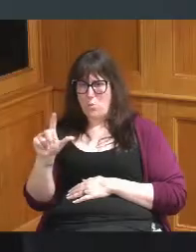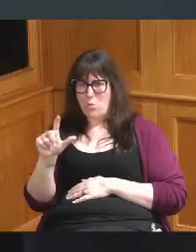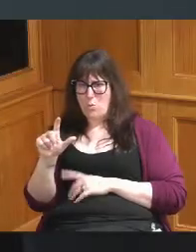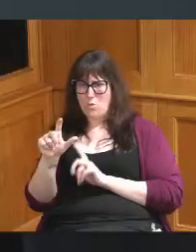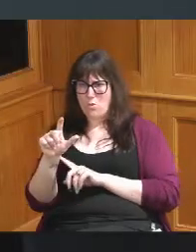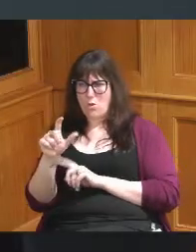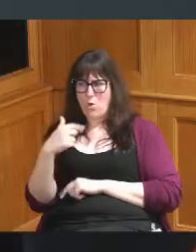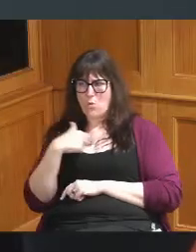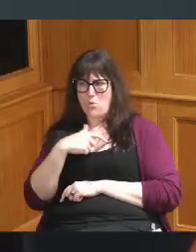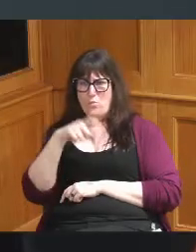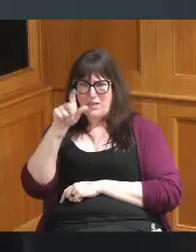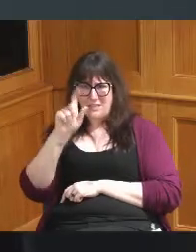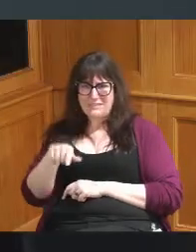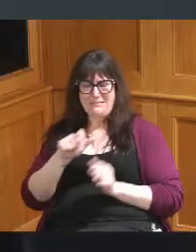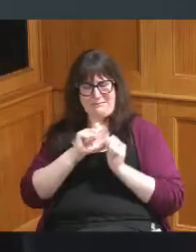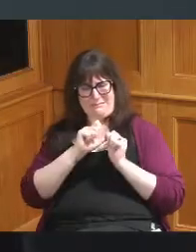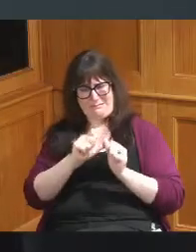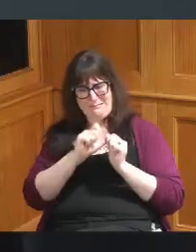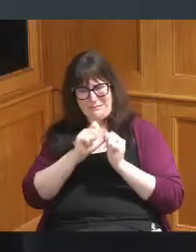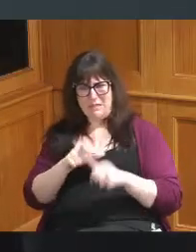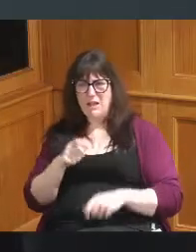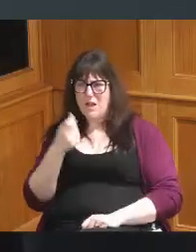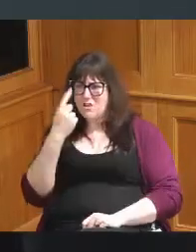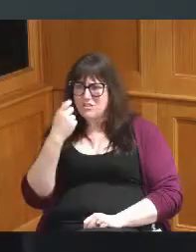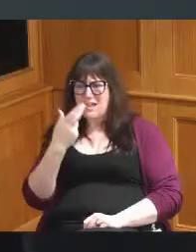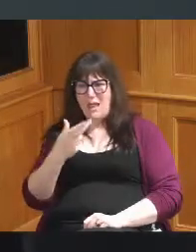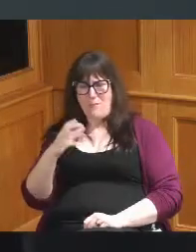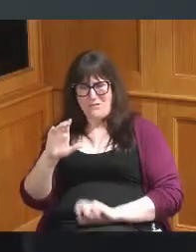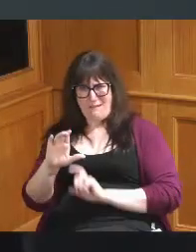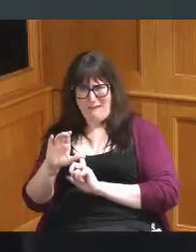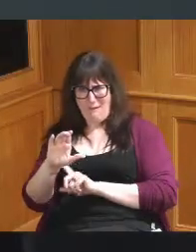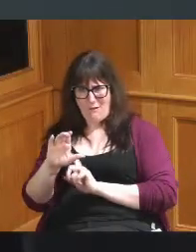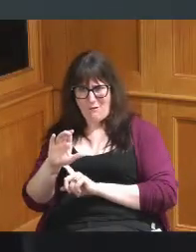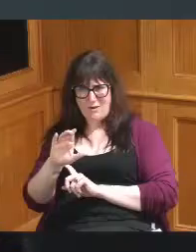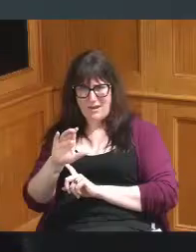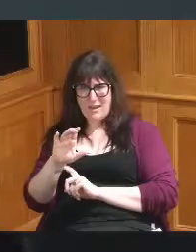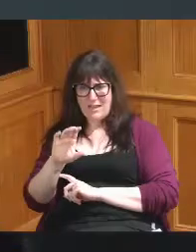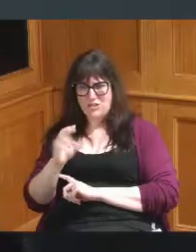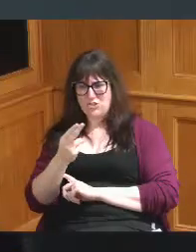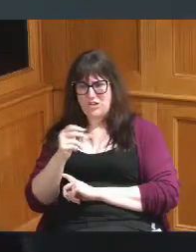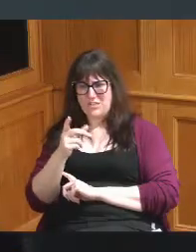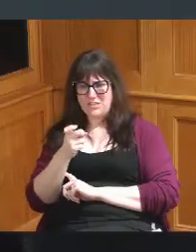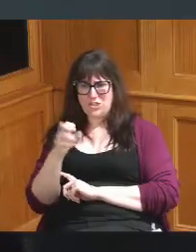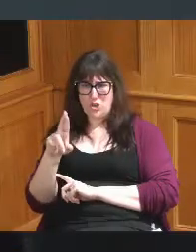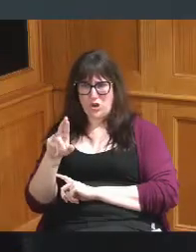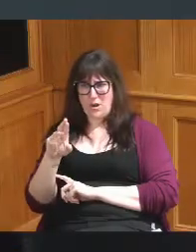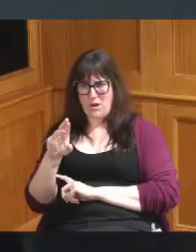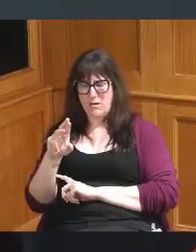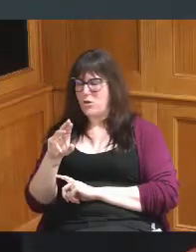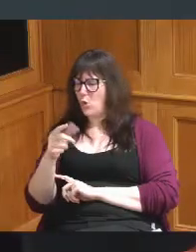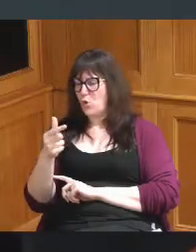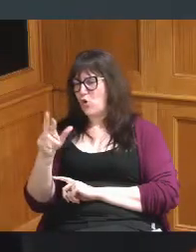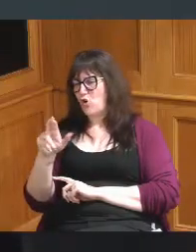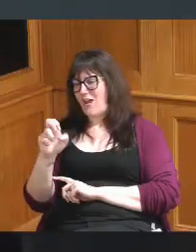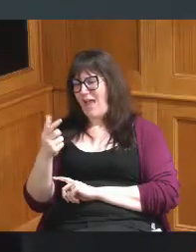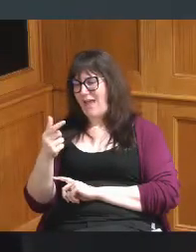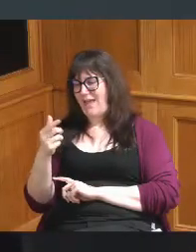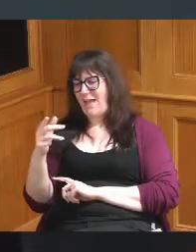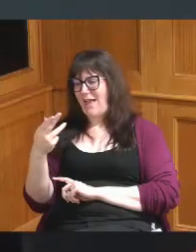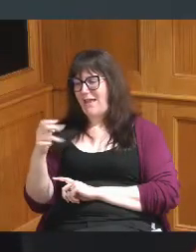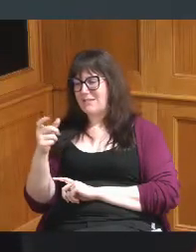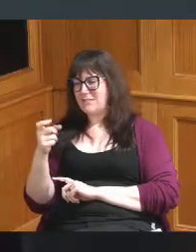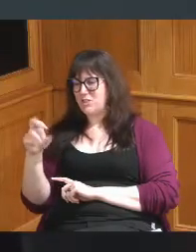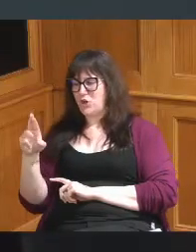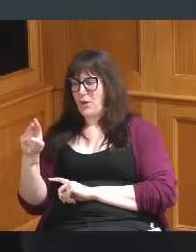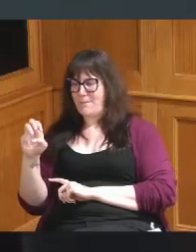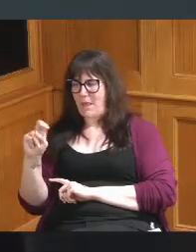we need to continue to use. We were in Hamilton County. I'm looking at Kesterman, Greg Kesterman, our health commissioner,